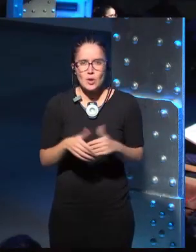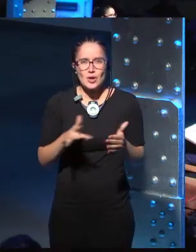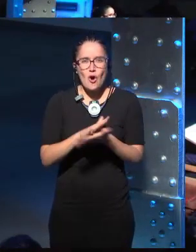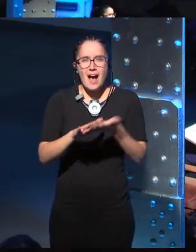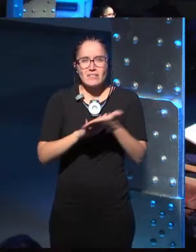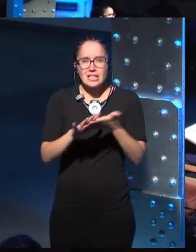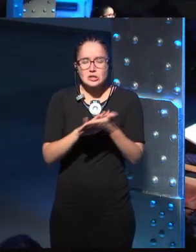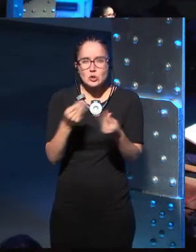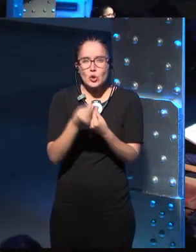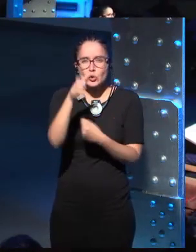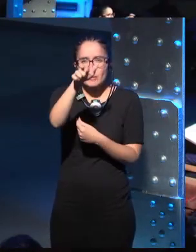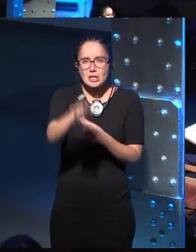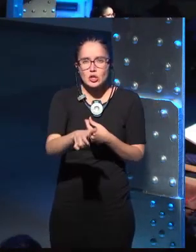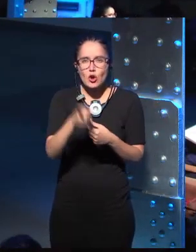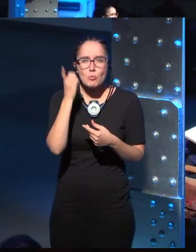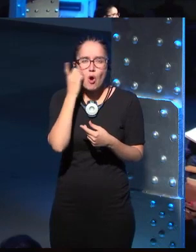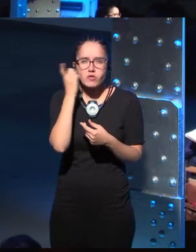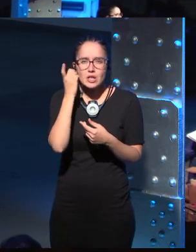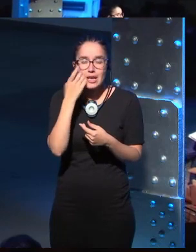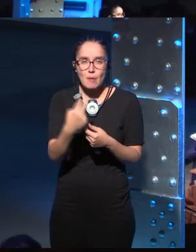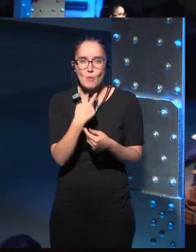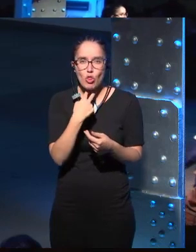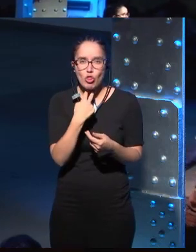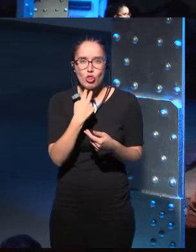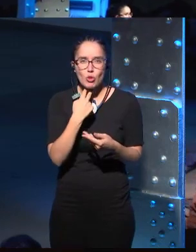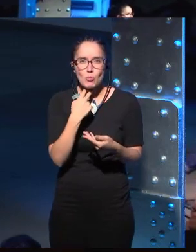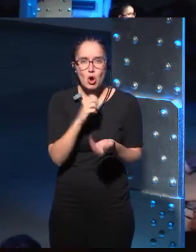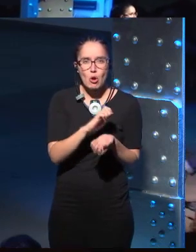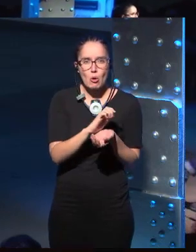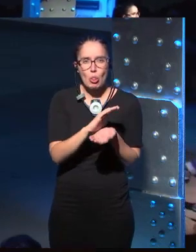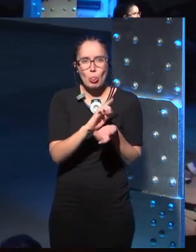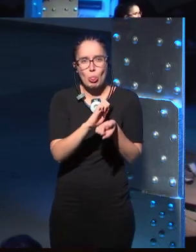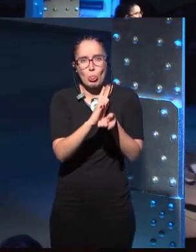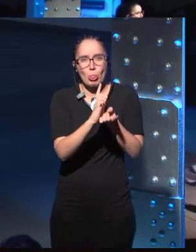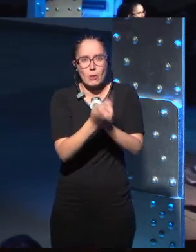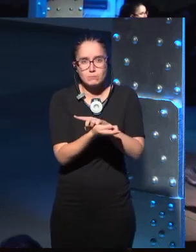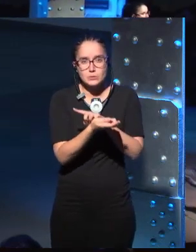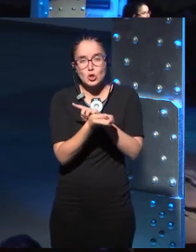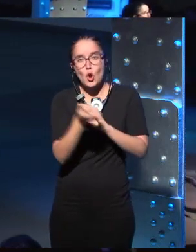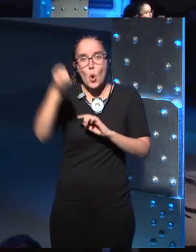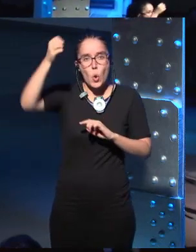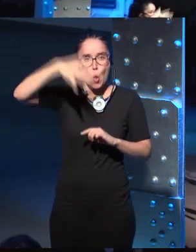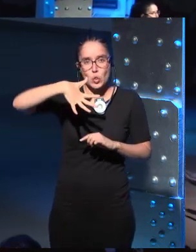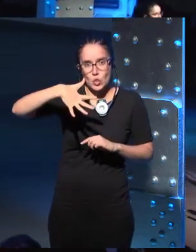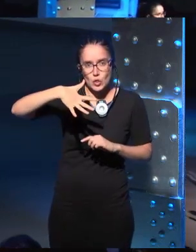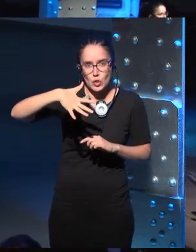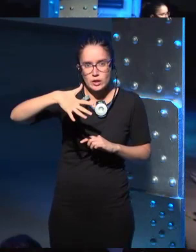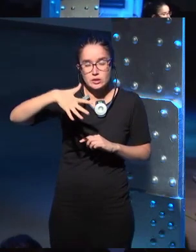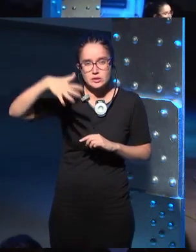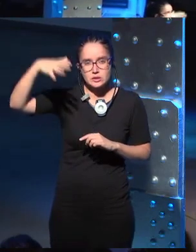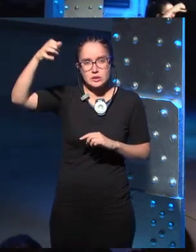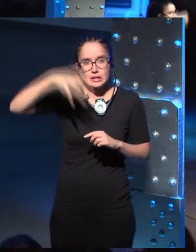on a mobile phone, your voice is transformed into light, into electromagnetic